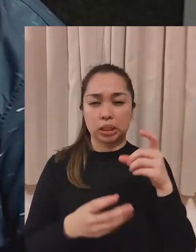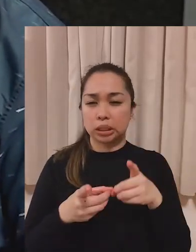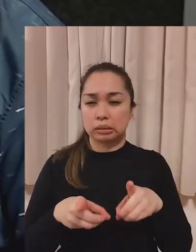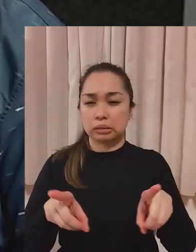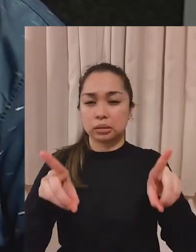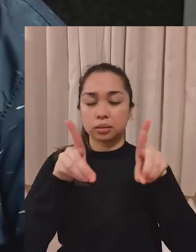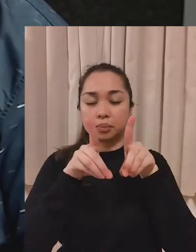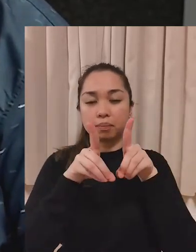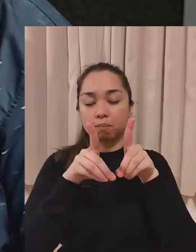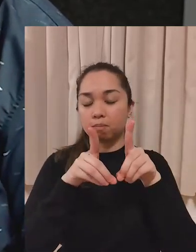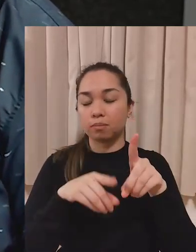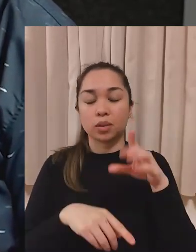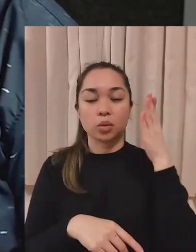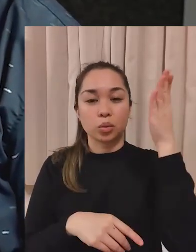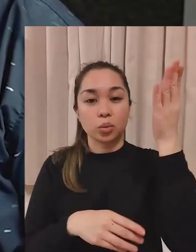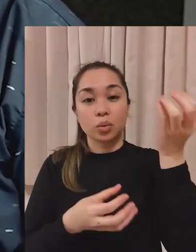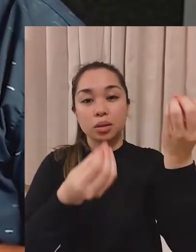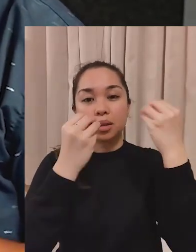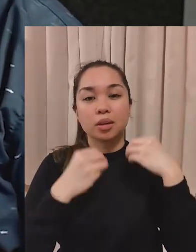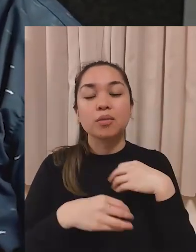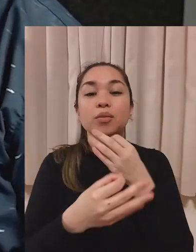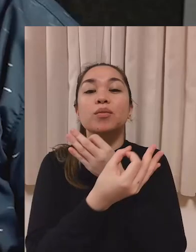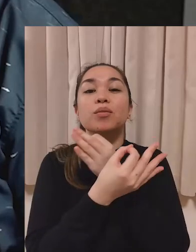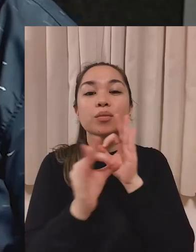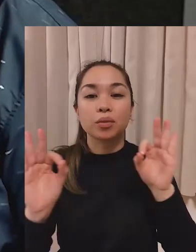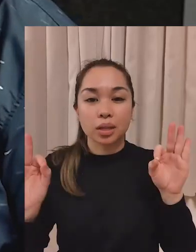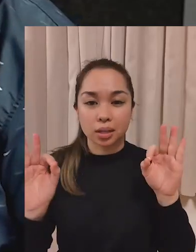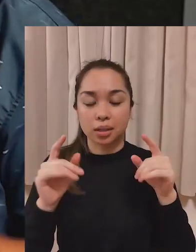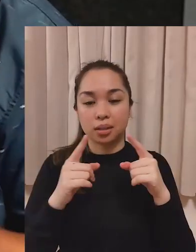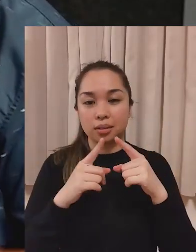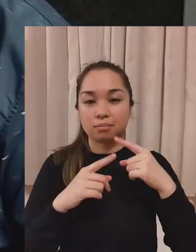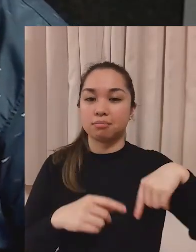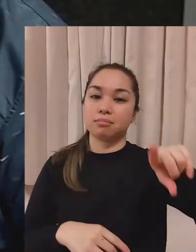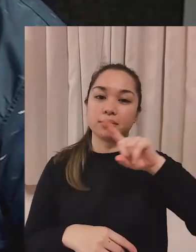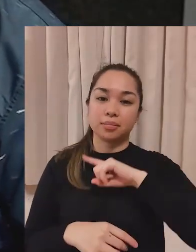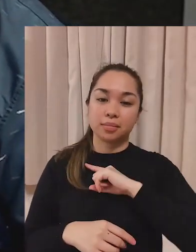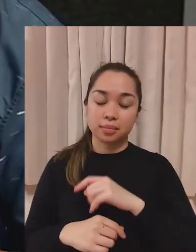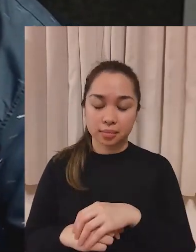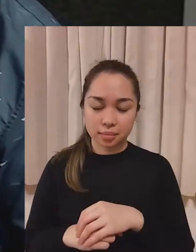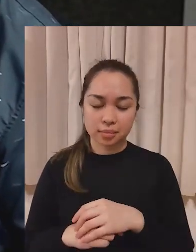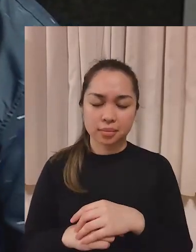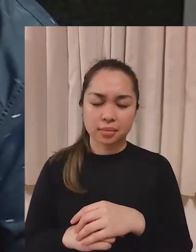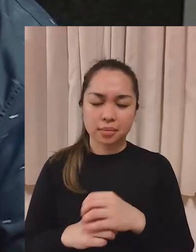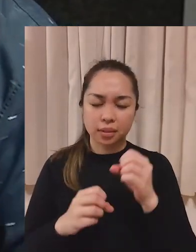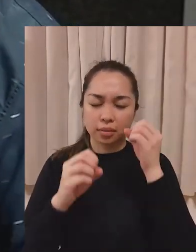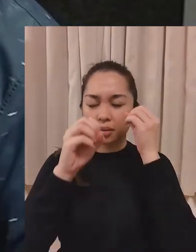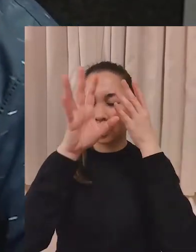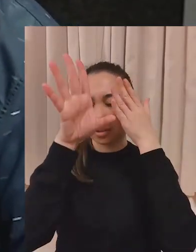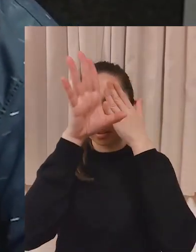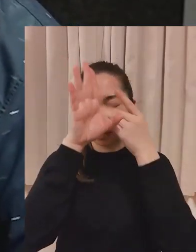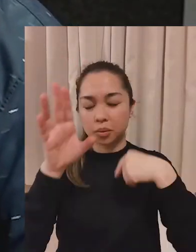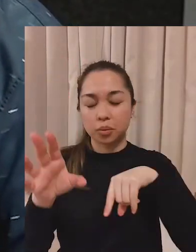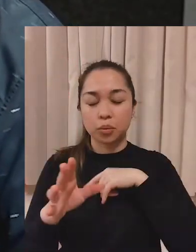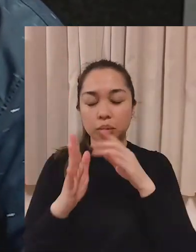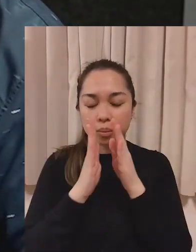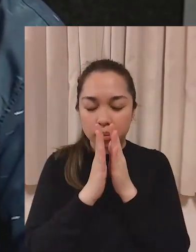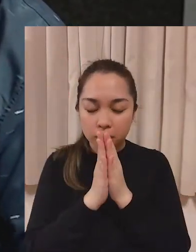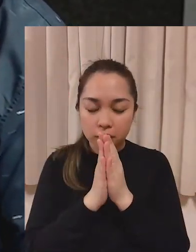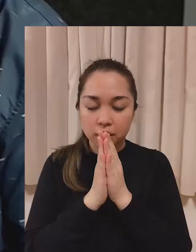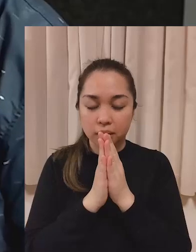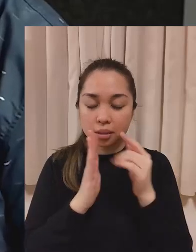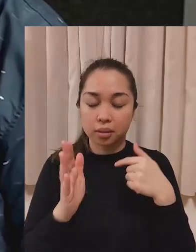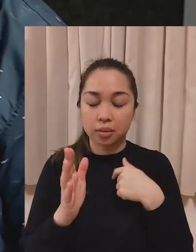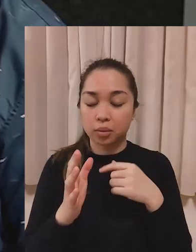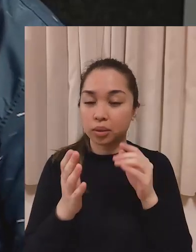love. And Father, we pray that such love, Lord, would be shared among us in the